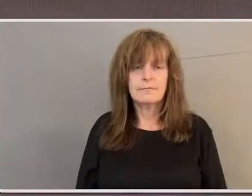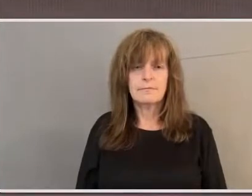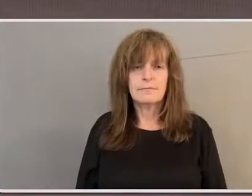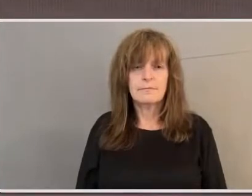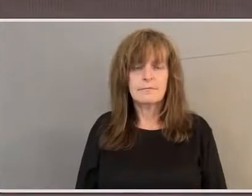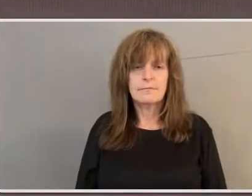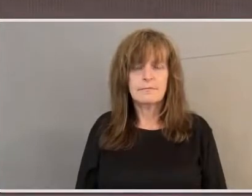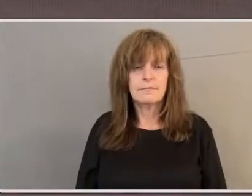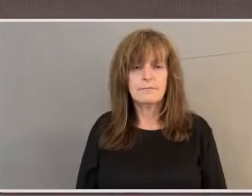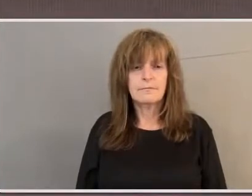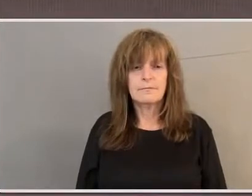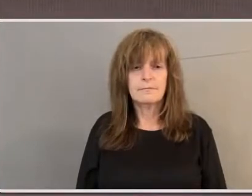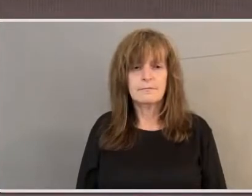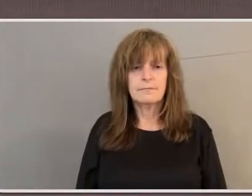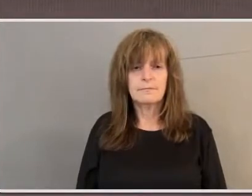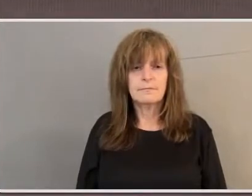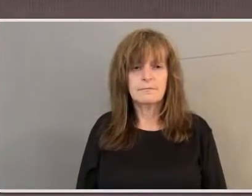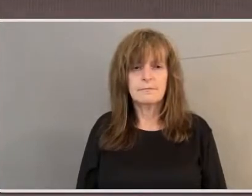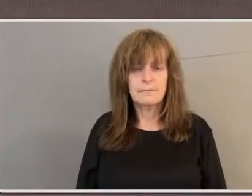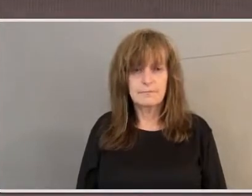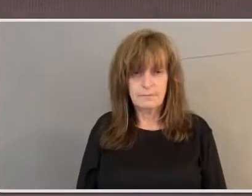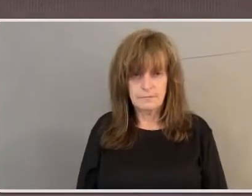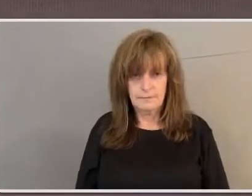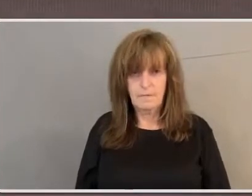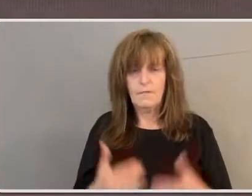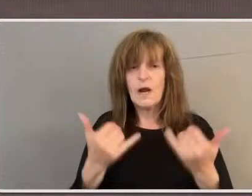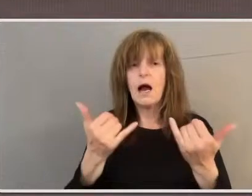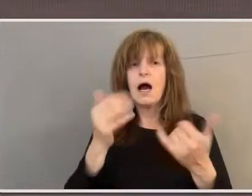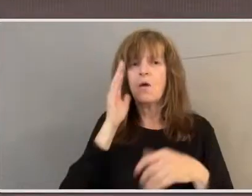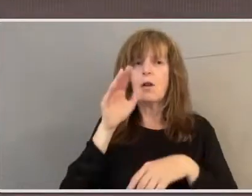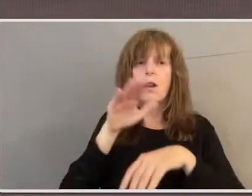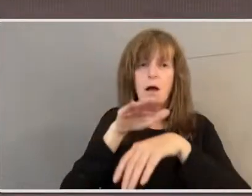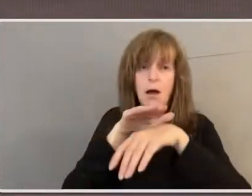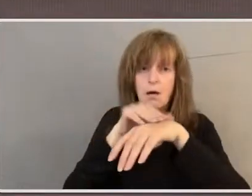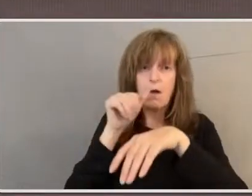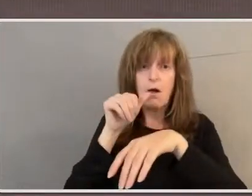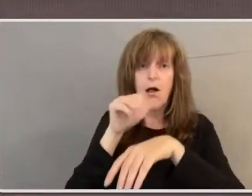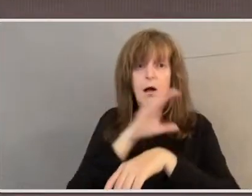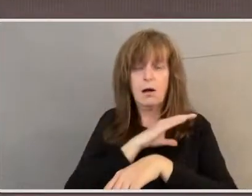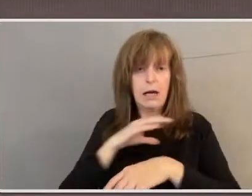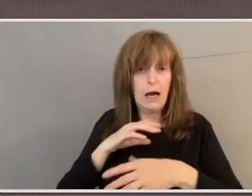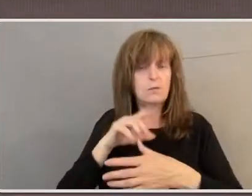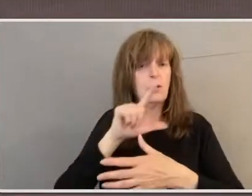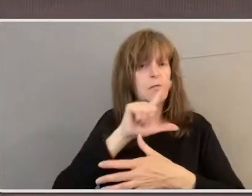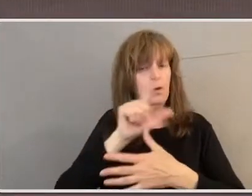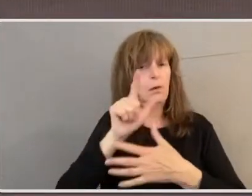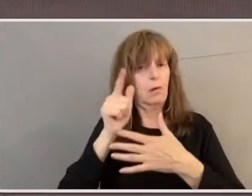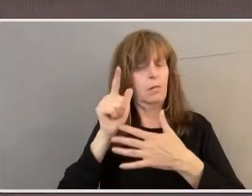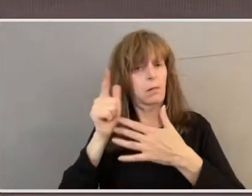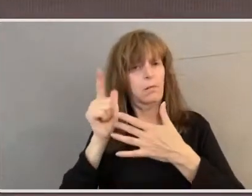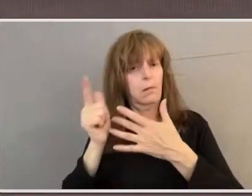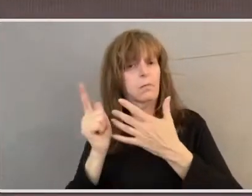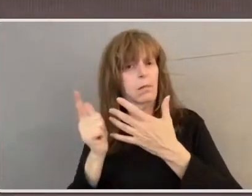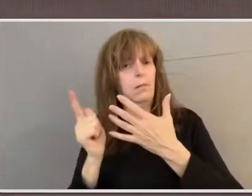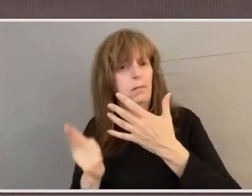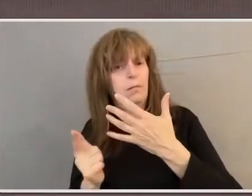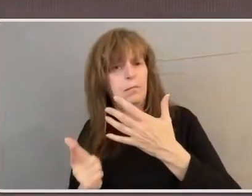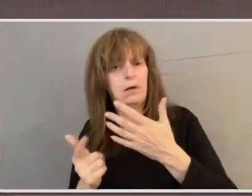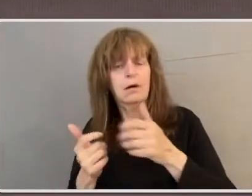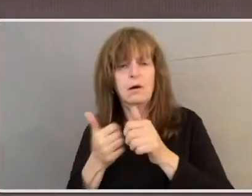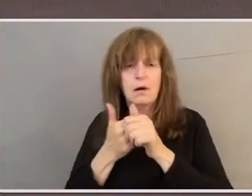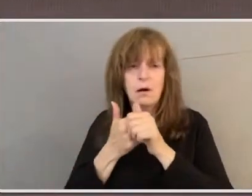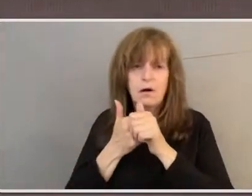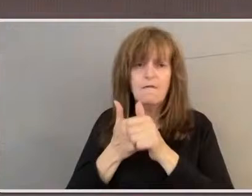I will now call forward the members of the Executive Council of Ontario in order of precedence to swear their oaths of